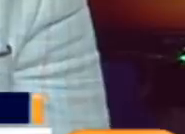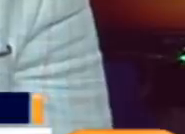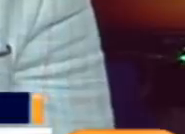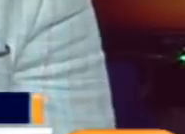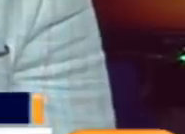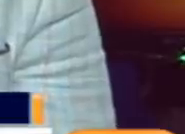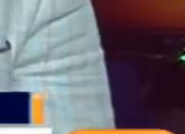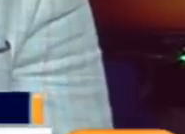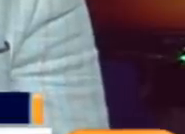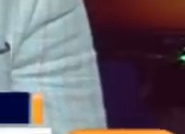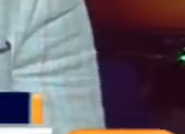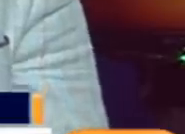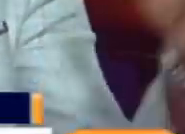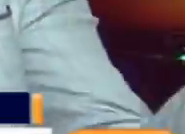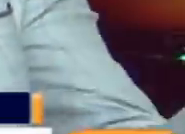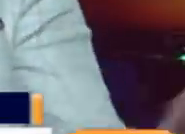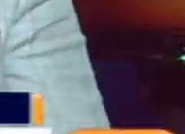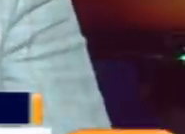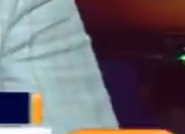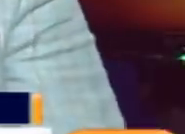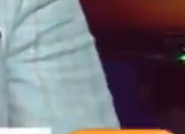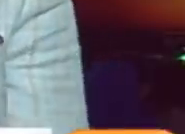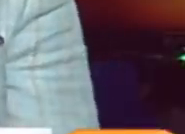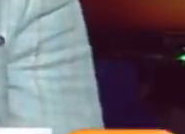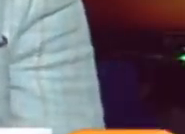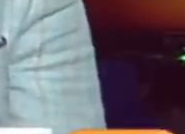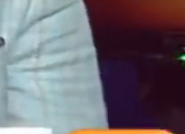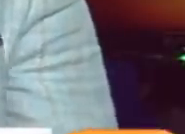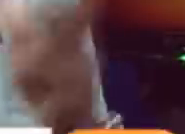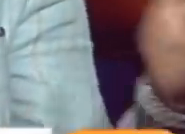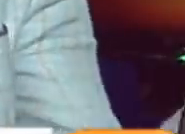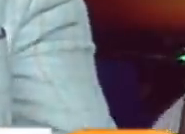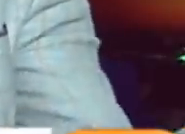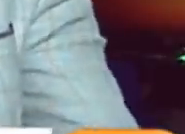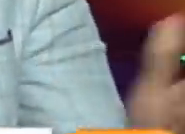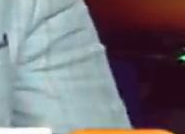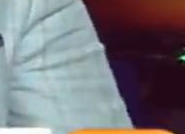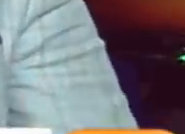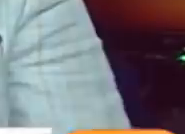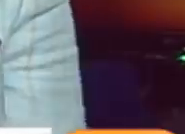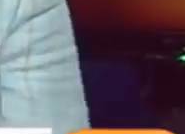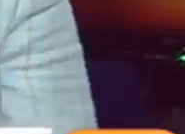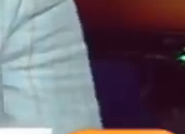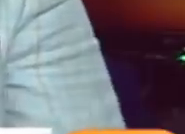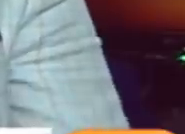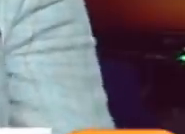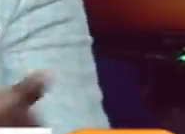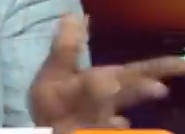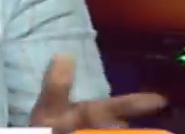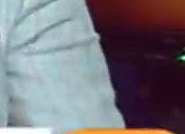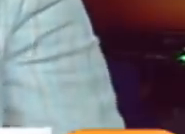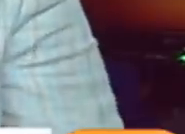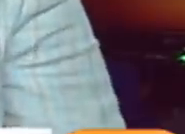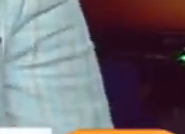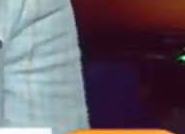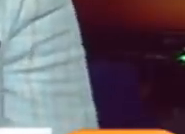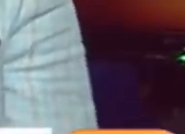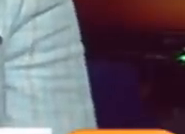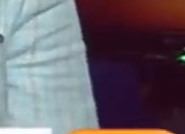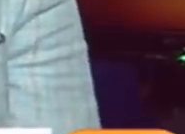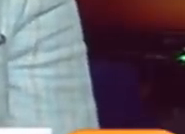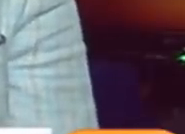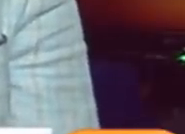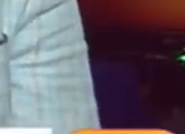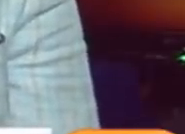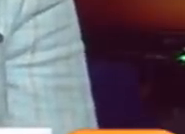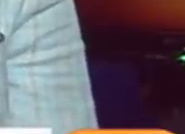Hussein, even just looking at today's bulletin, before this beautiful story of Cuba, there were quite a number of scams. Mm-hmm.